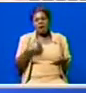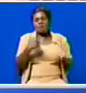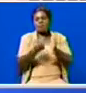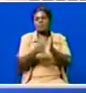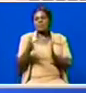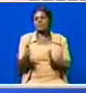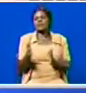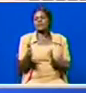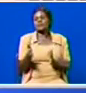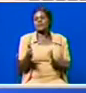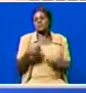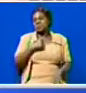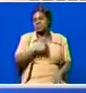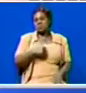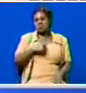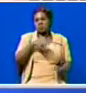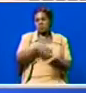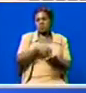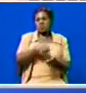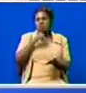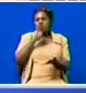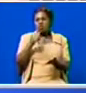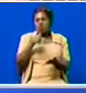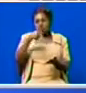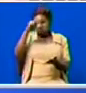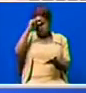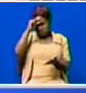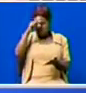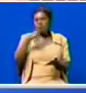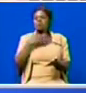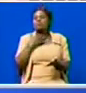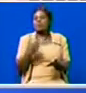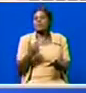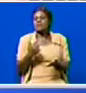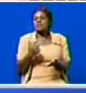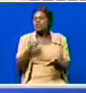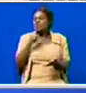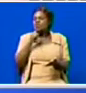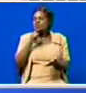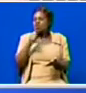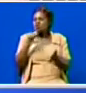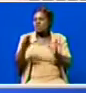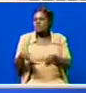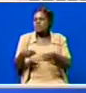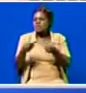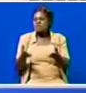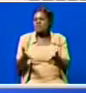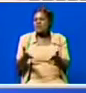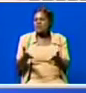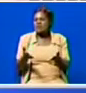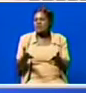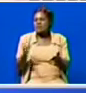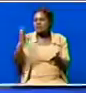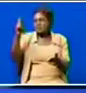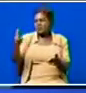and which is quite unfortunate because that is not the kind of administration we would expect to have. He's not supposed to be given more like